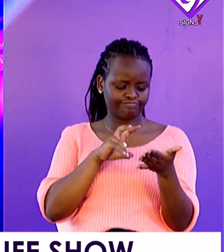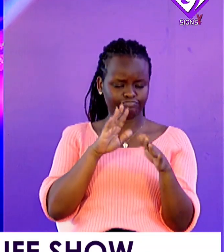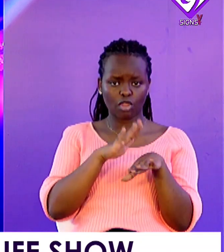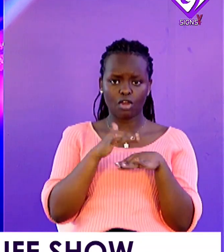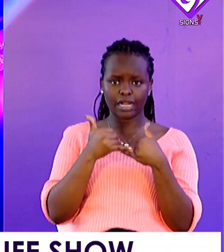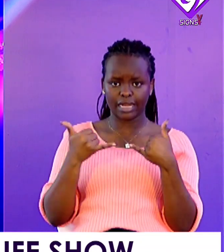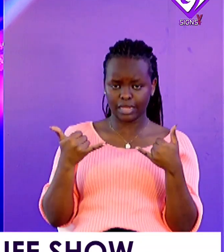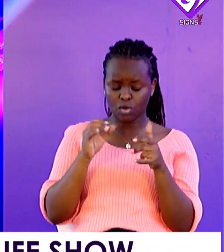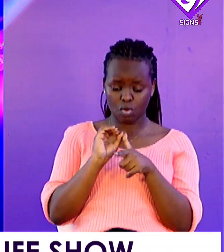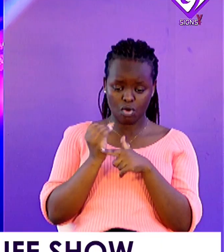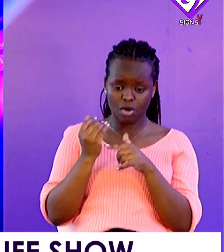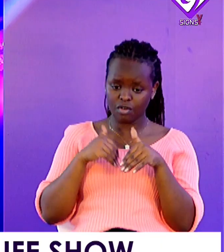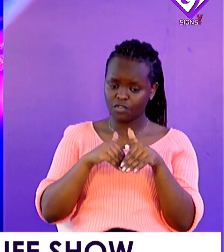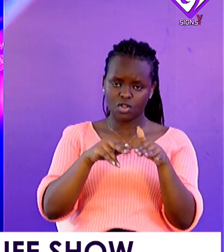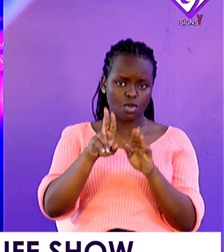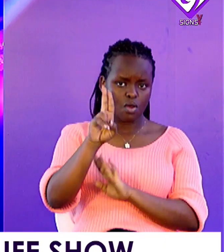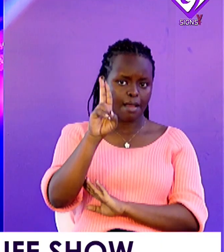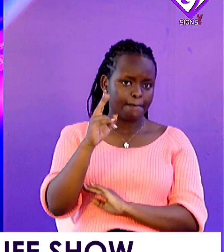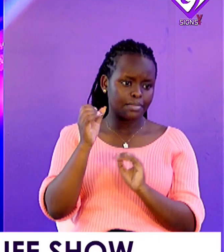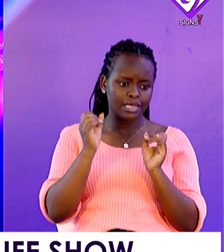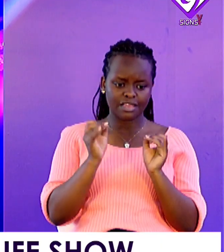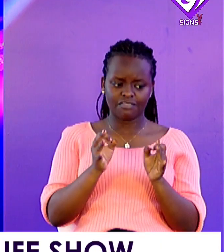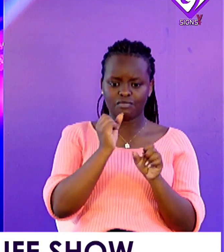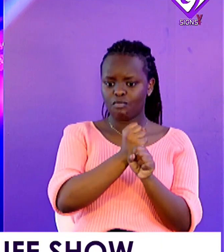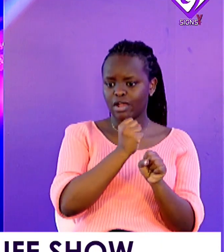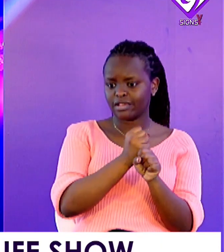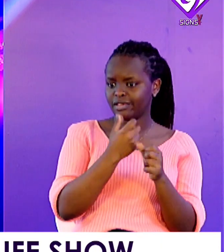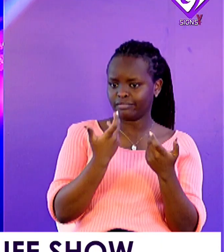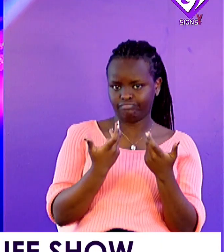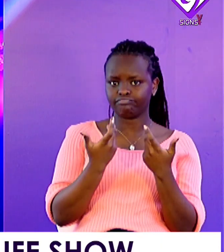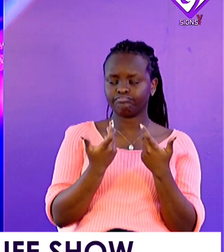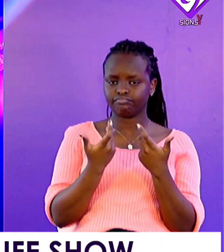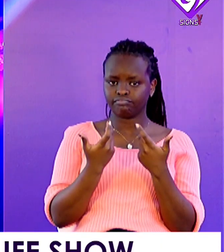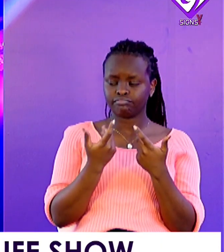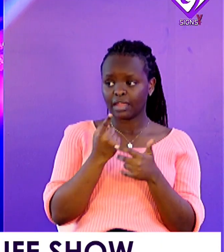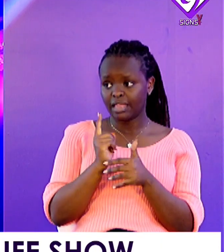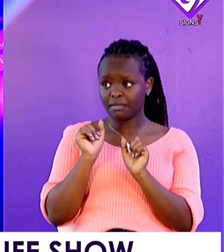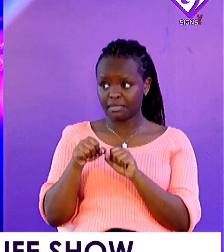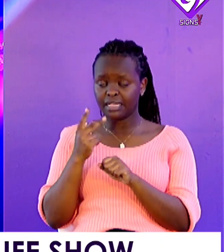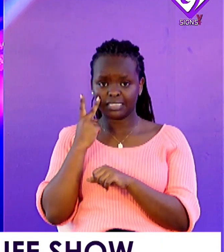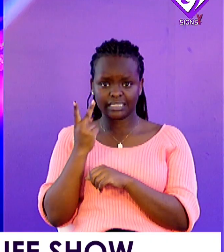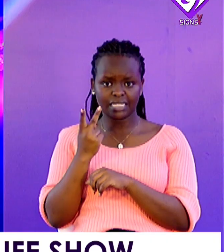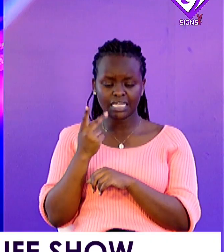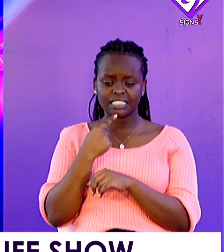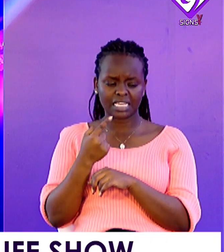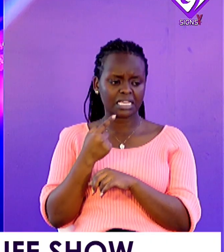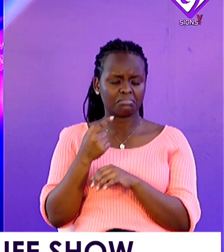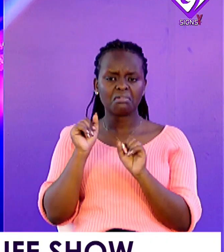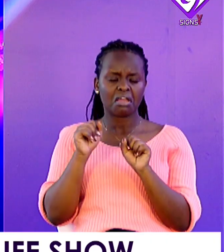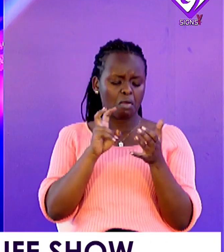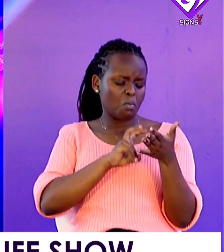online, or they will follow up, or if they are working, Right. and they may say they'll watch later. But I